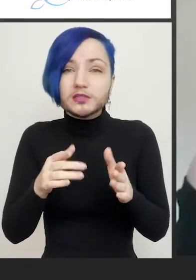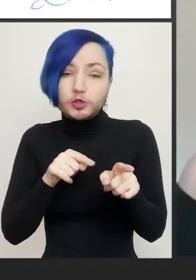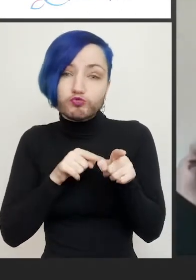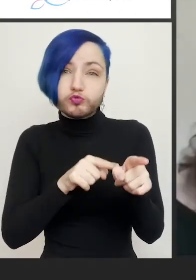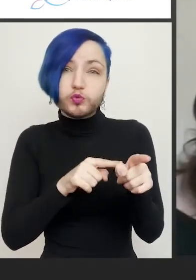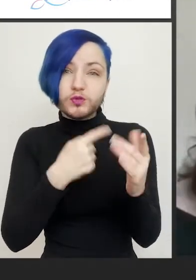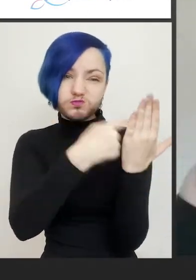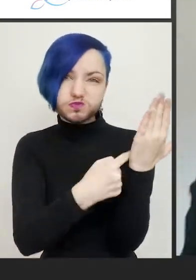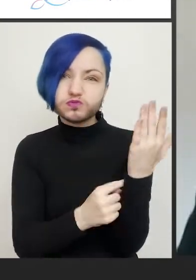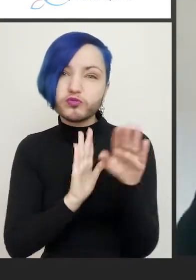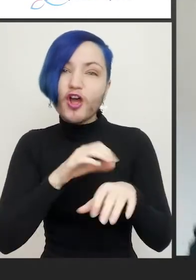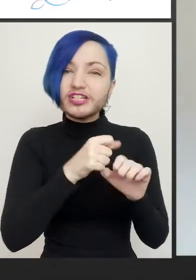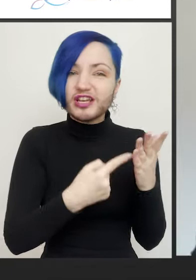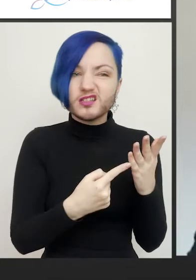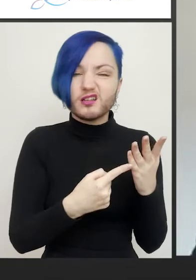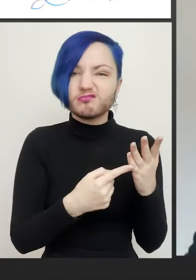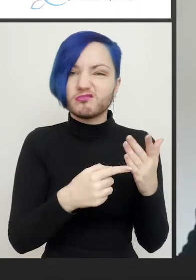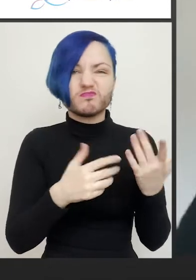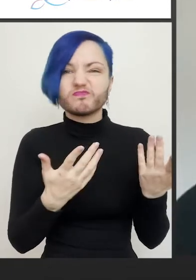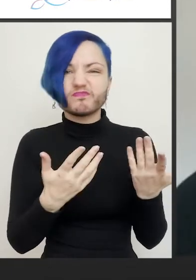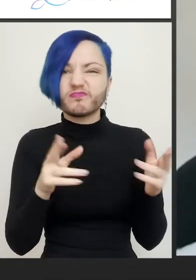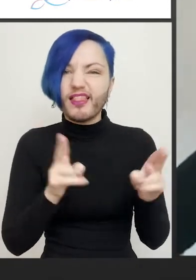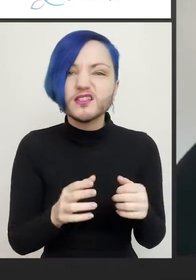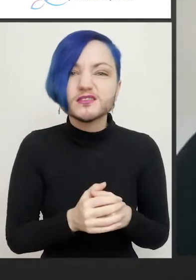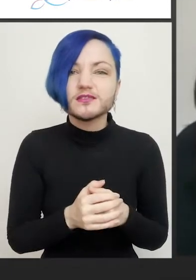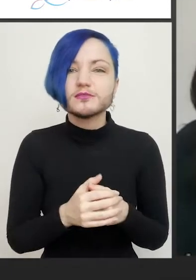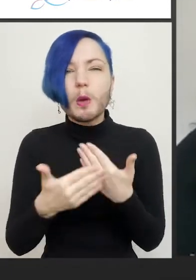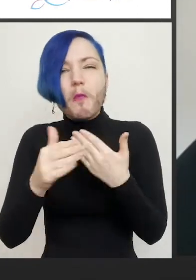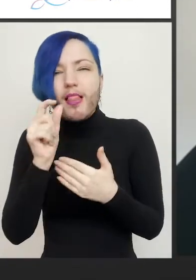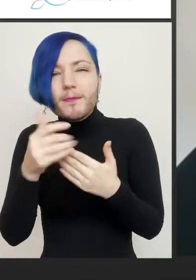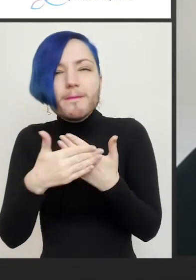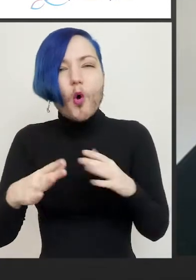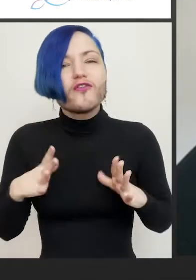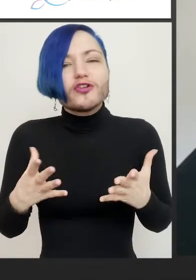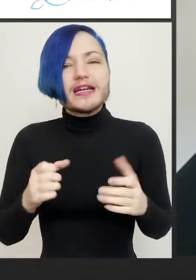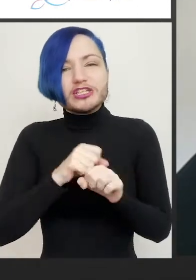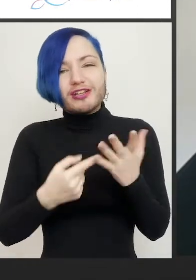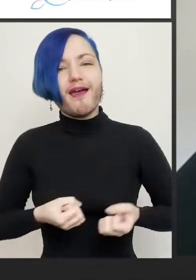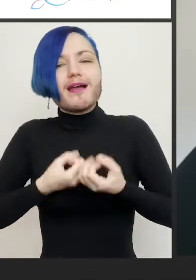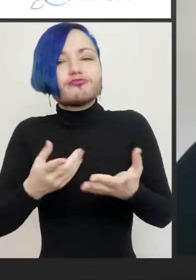are seemingly more free to express their gender and